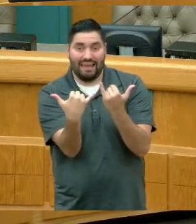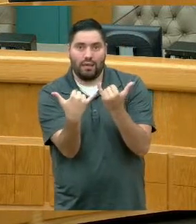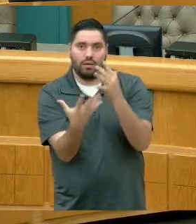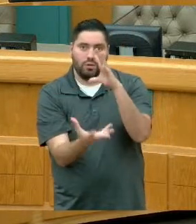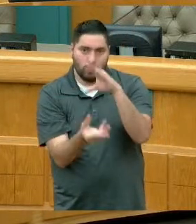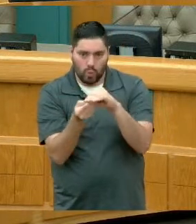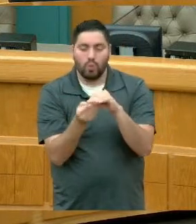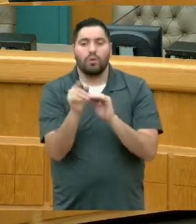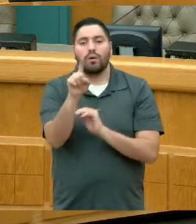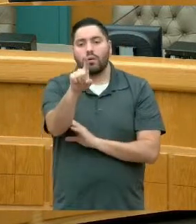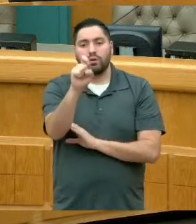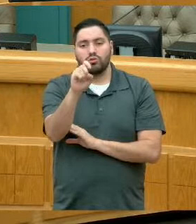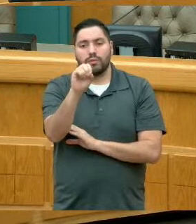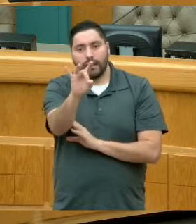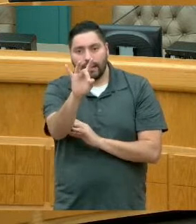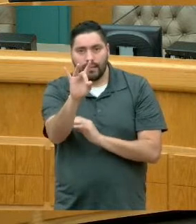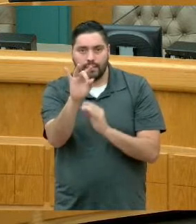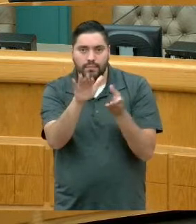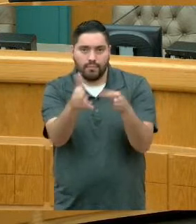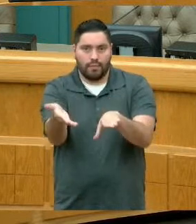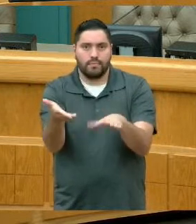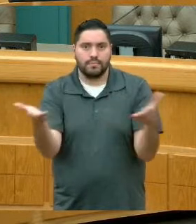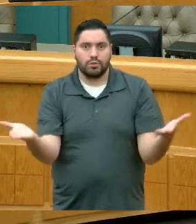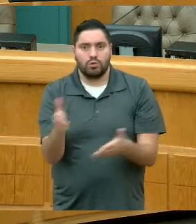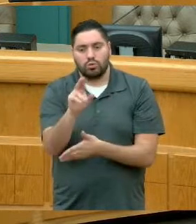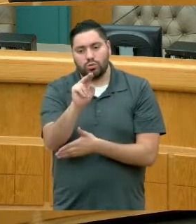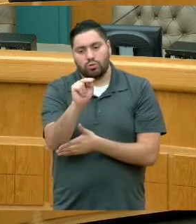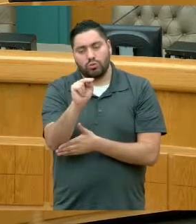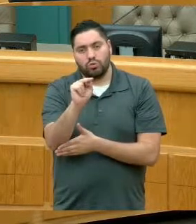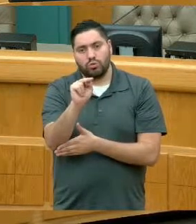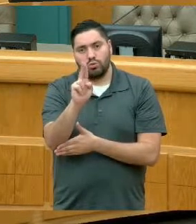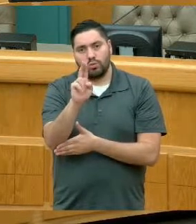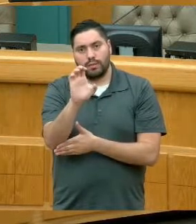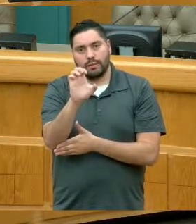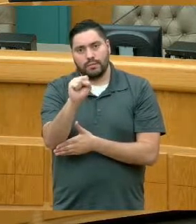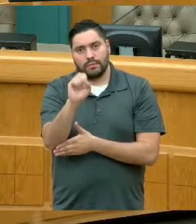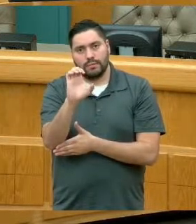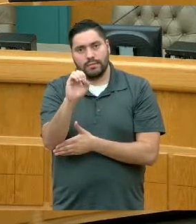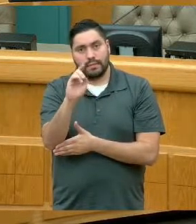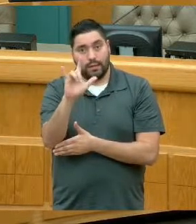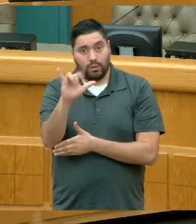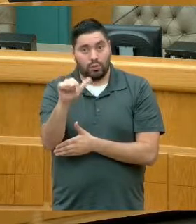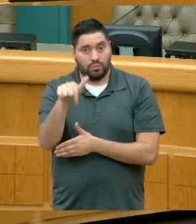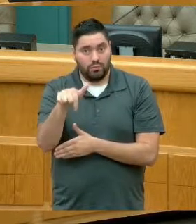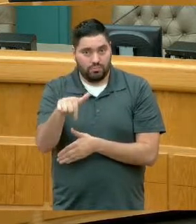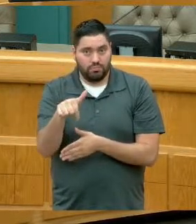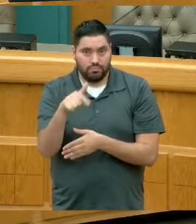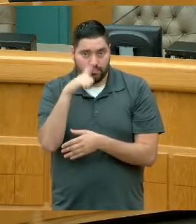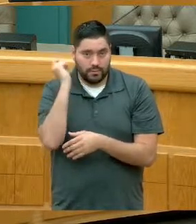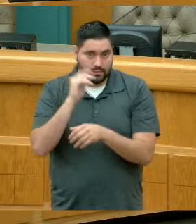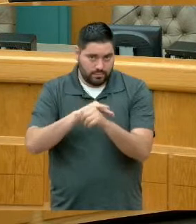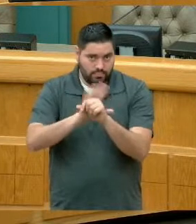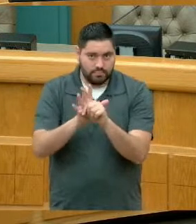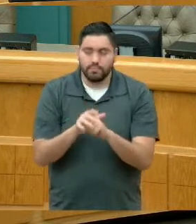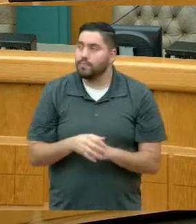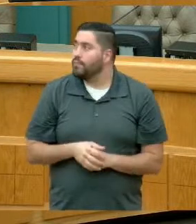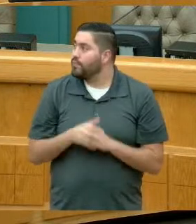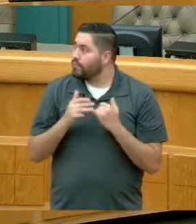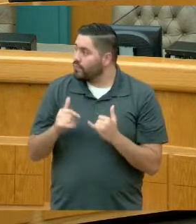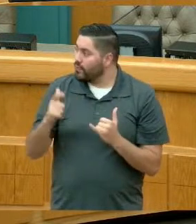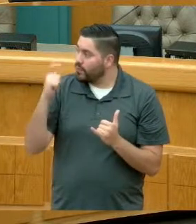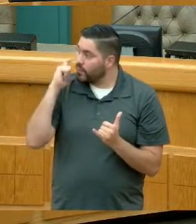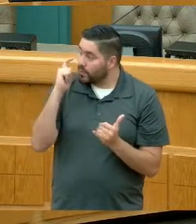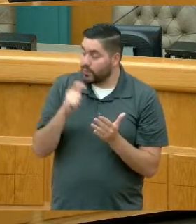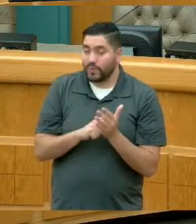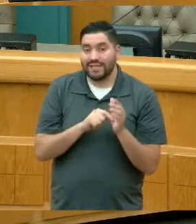103 deaths reported as of yesterday. With the additional 5 that we're reporting today, we have a total of 108 deaths in